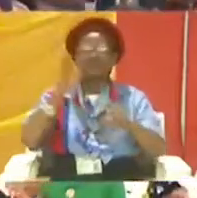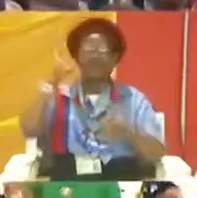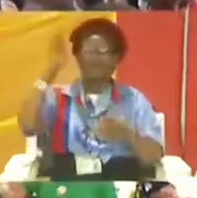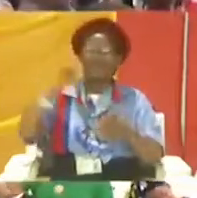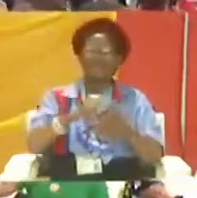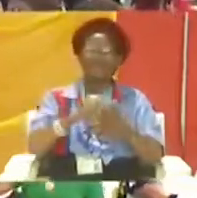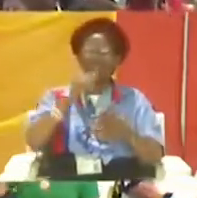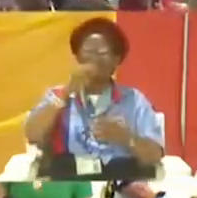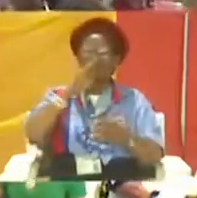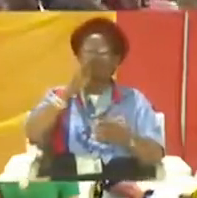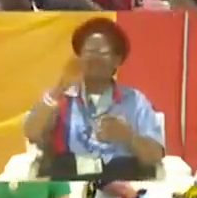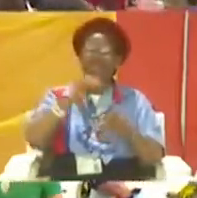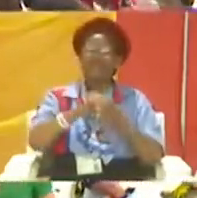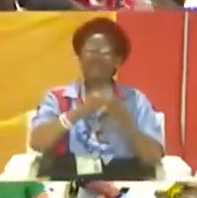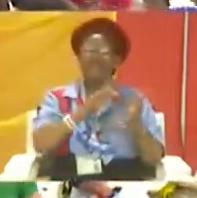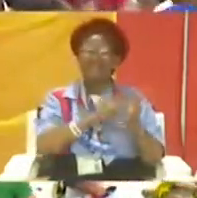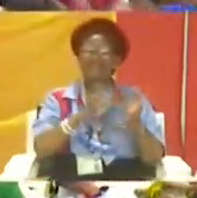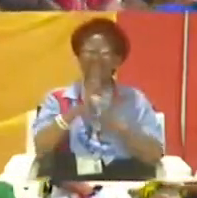be.